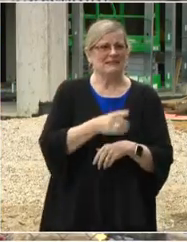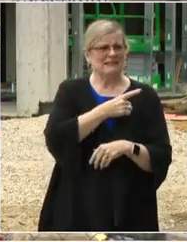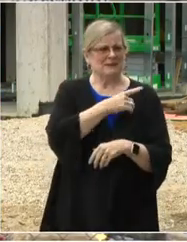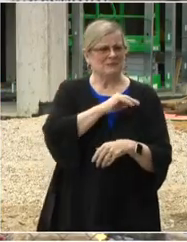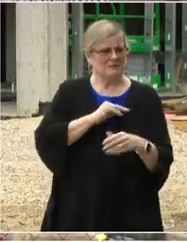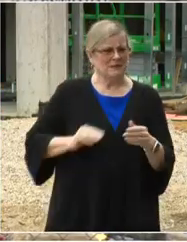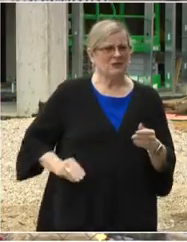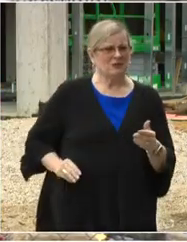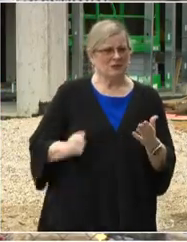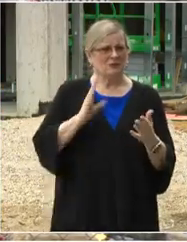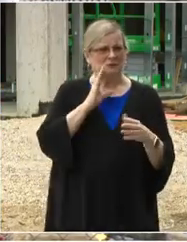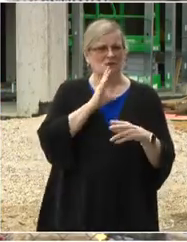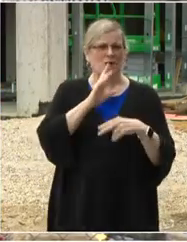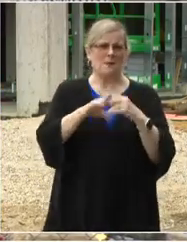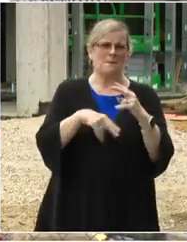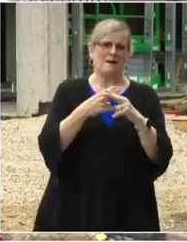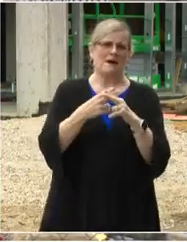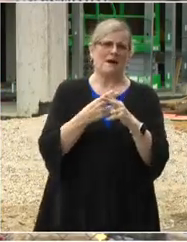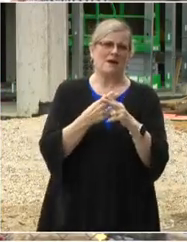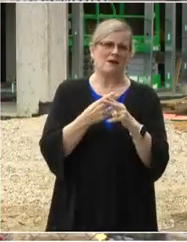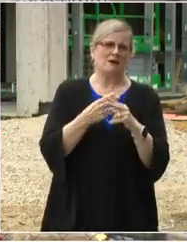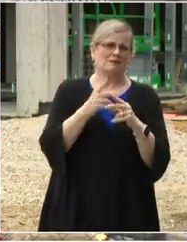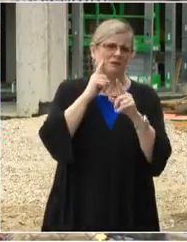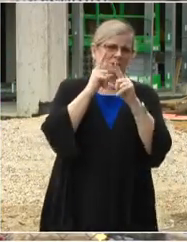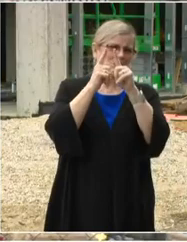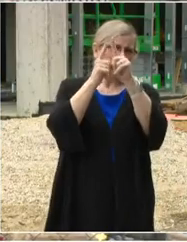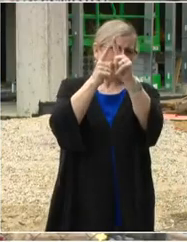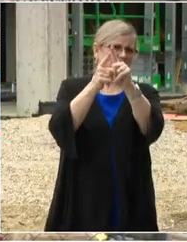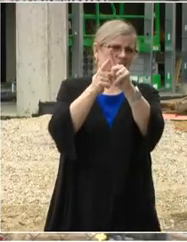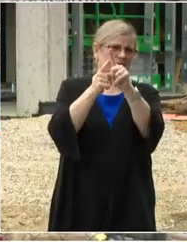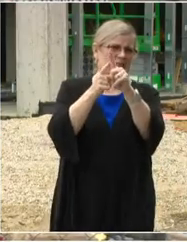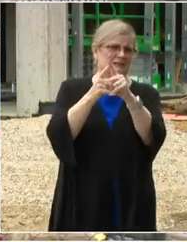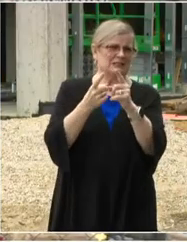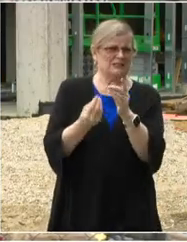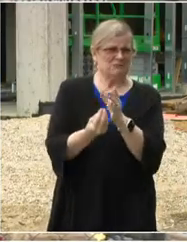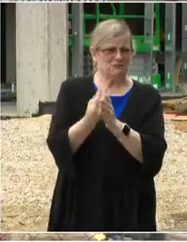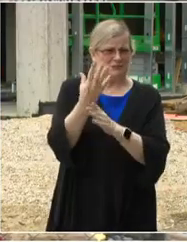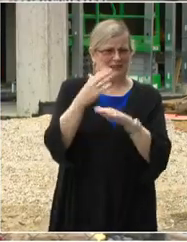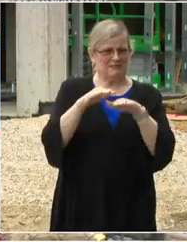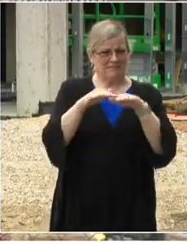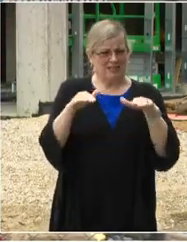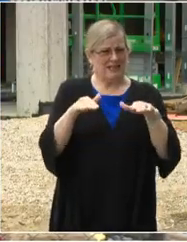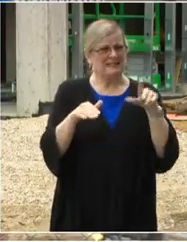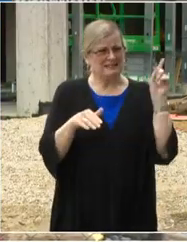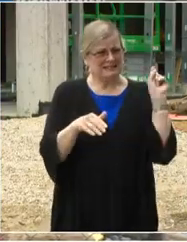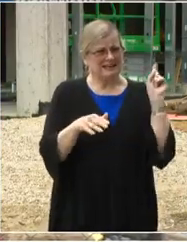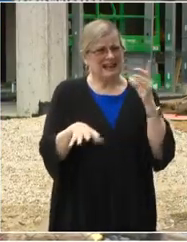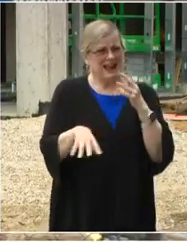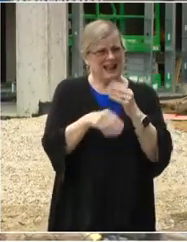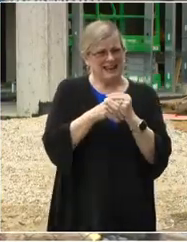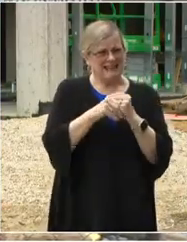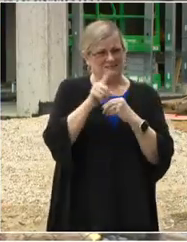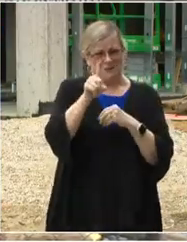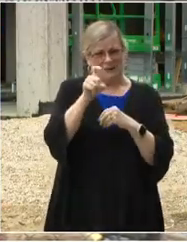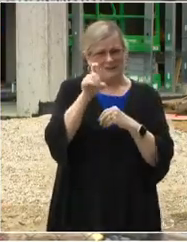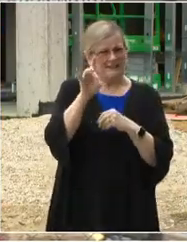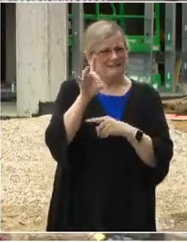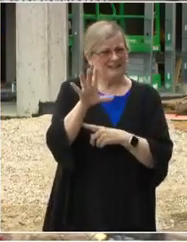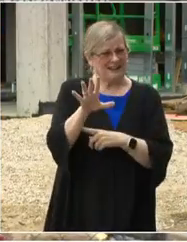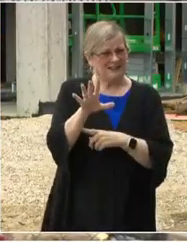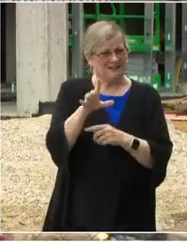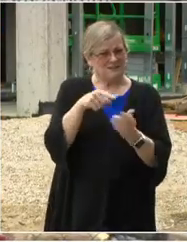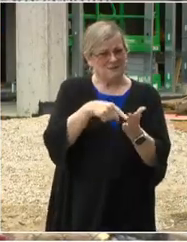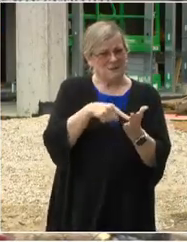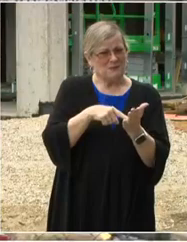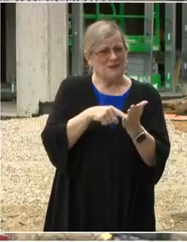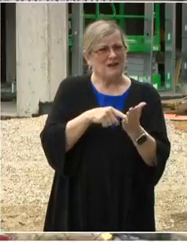goals. What does that actually mean in practice? Well, let me tell you, with Spring Flats, what that means, we're adding 185 units of affordable housing to the